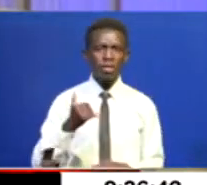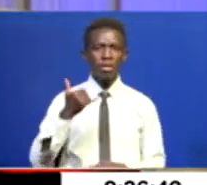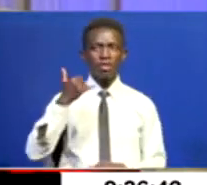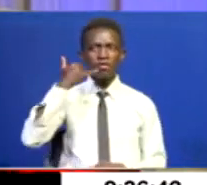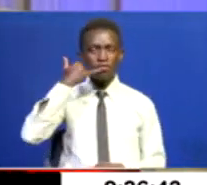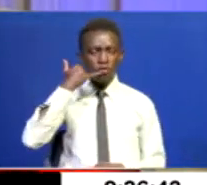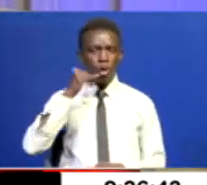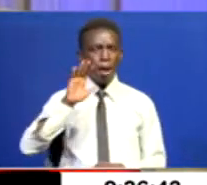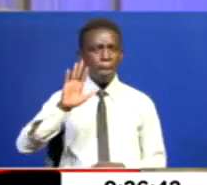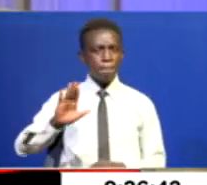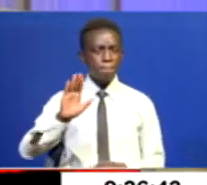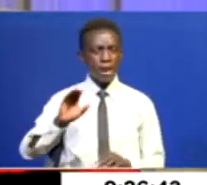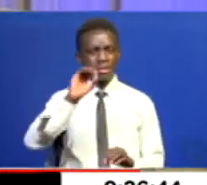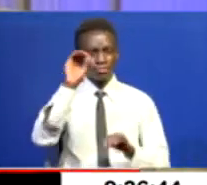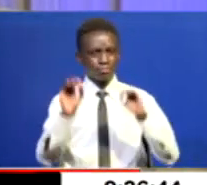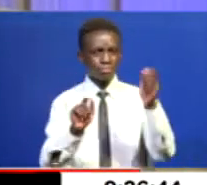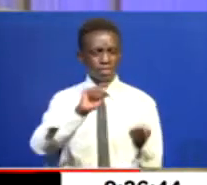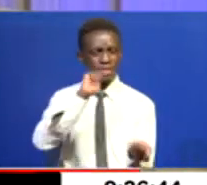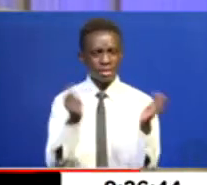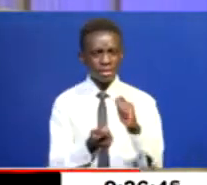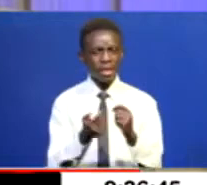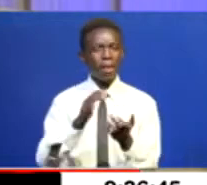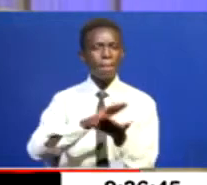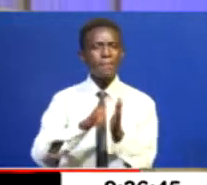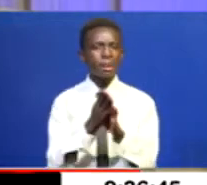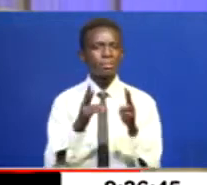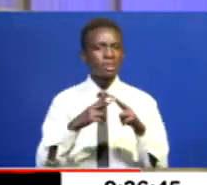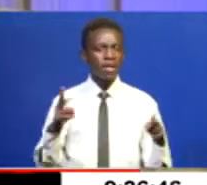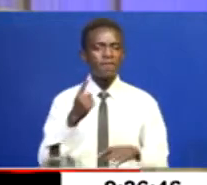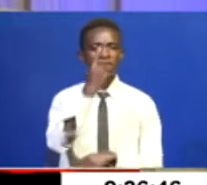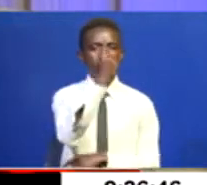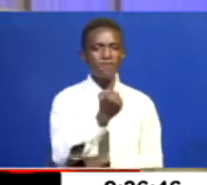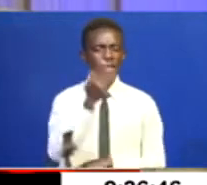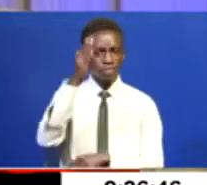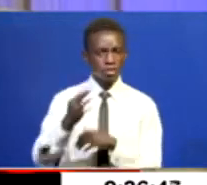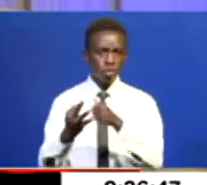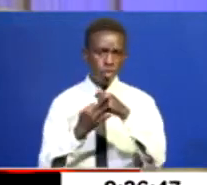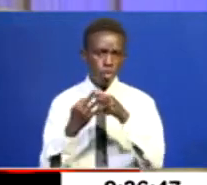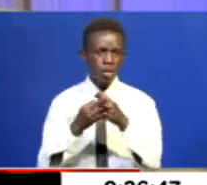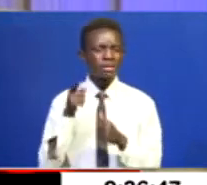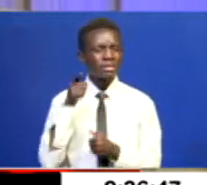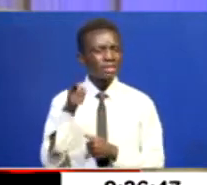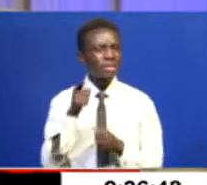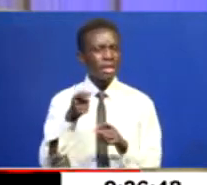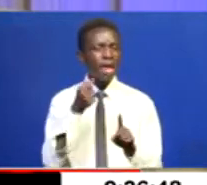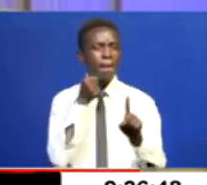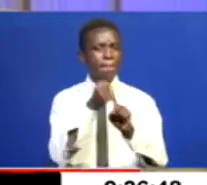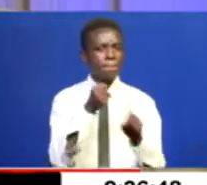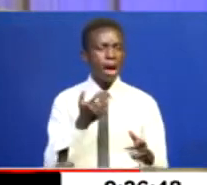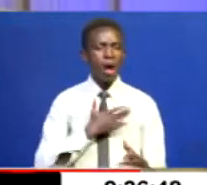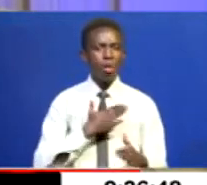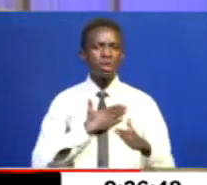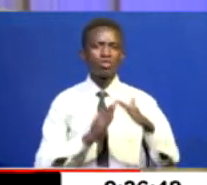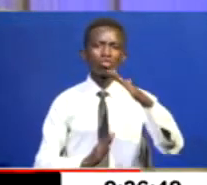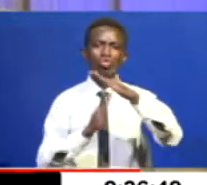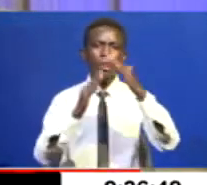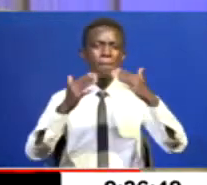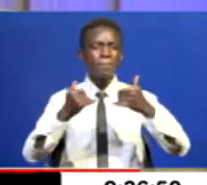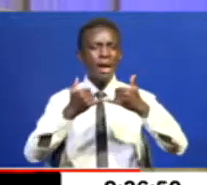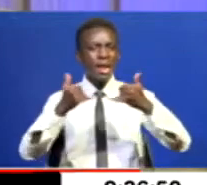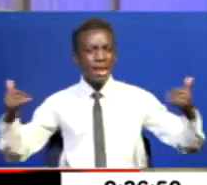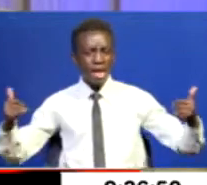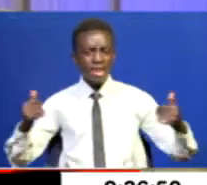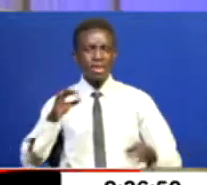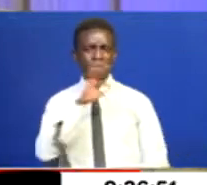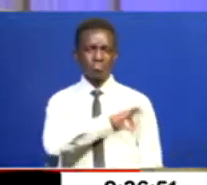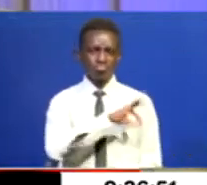mobile termination rate change that came into effect from 1st of August, impacting our top line revenue to the tune